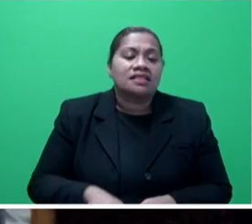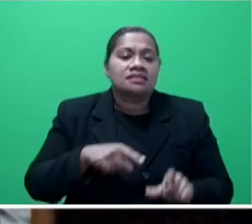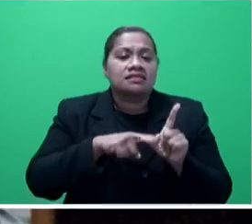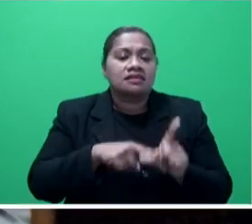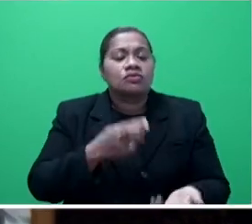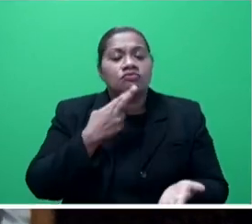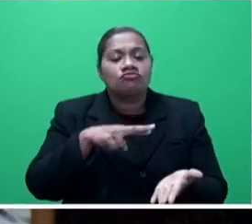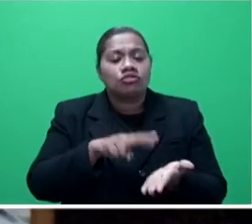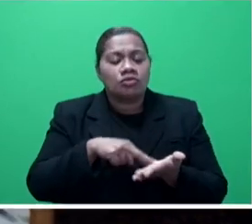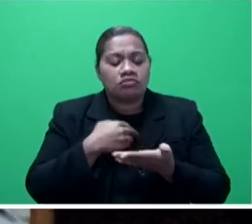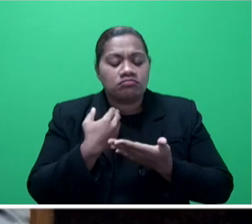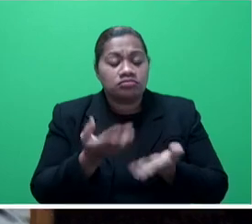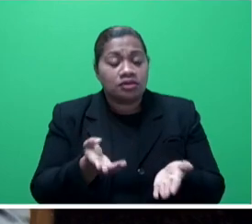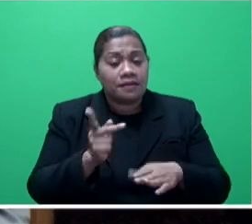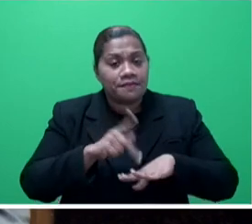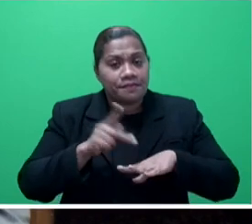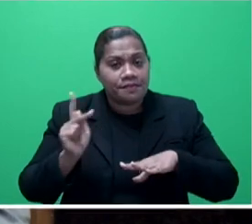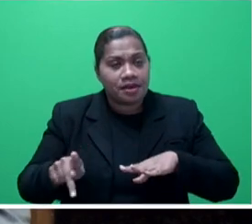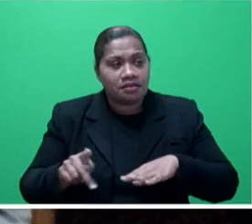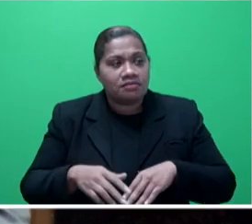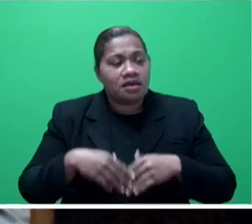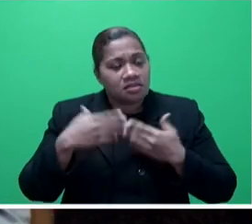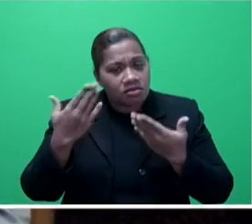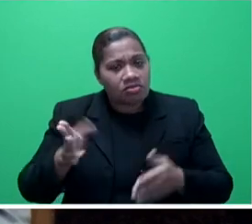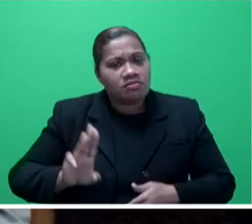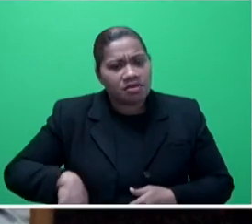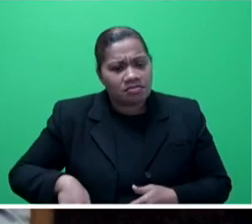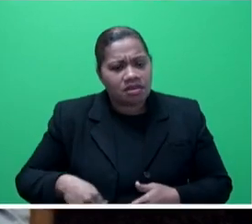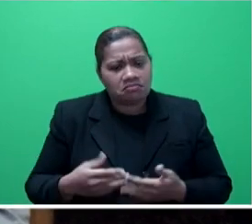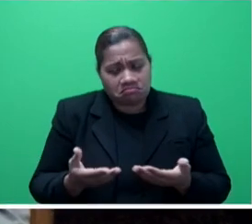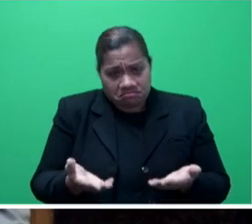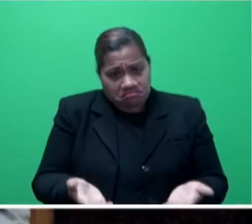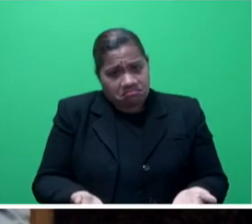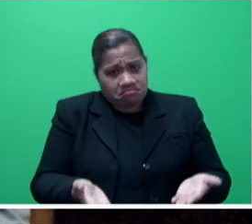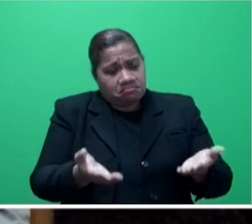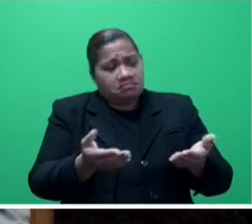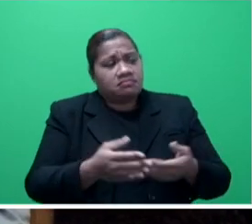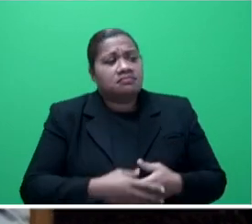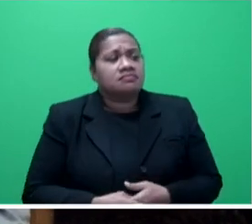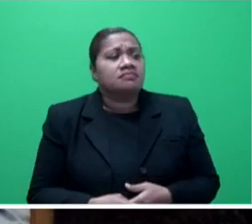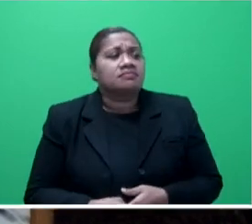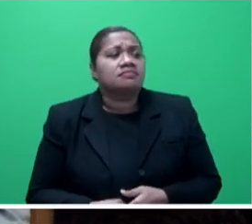tabled in Parliament, and the honourable members are quite happy. They can quite actually, you know, happily